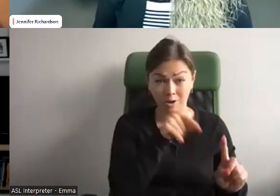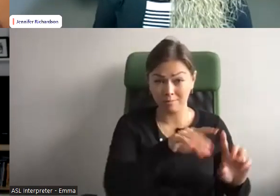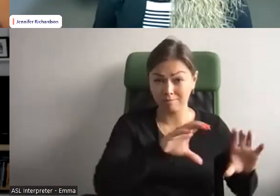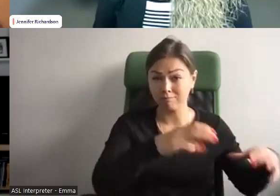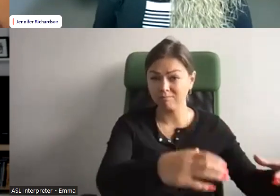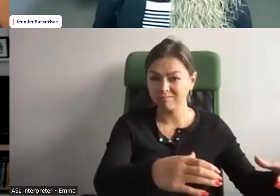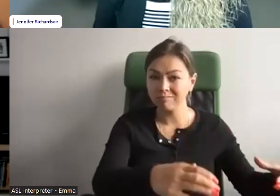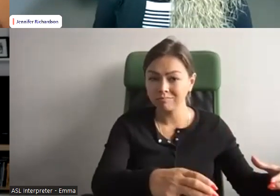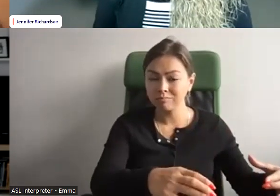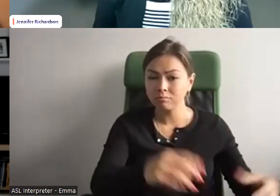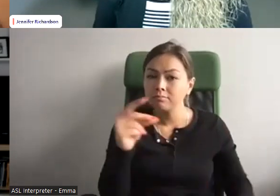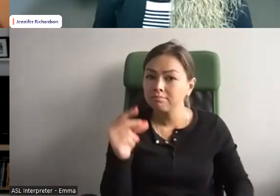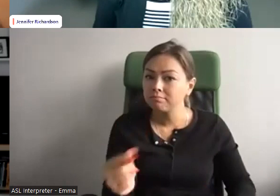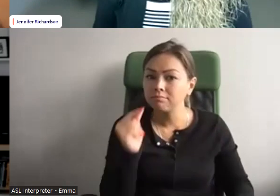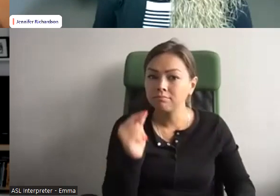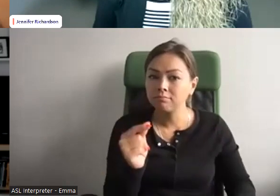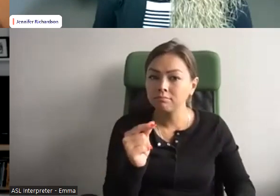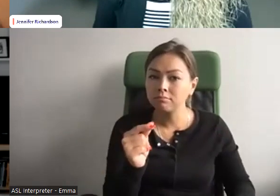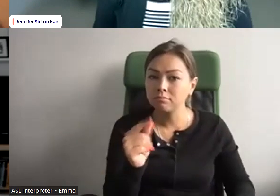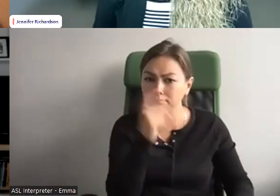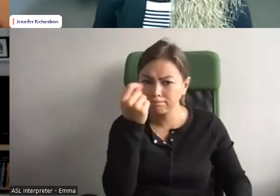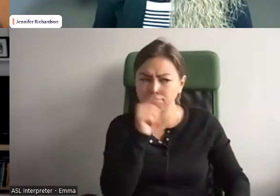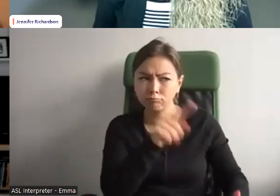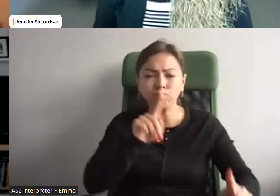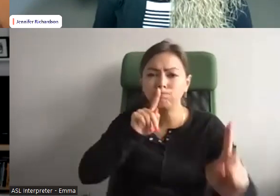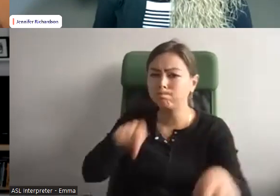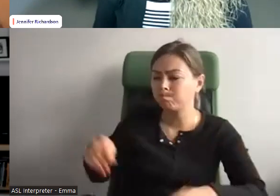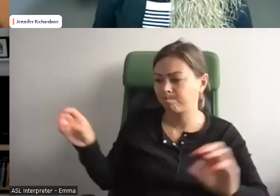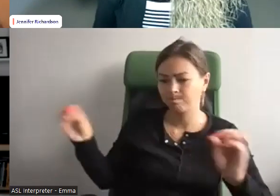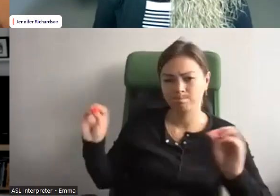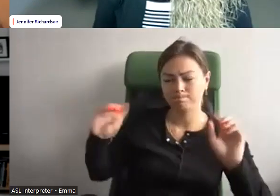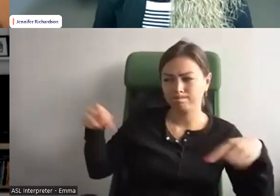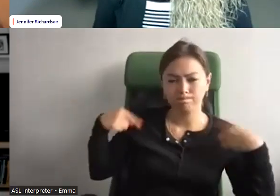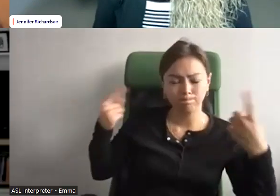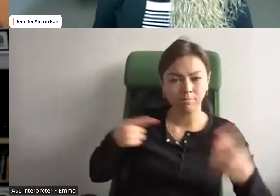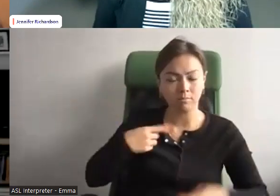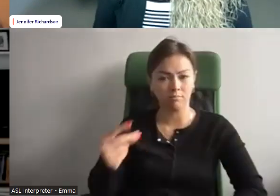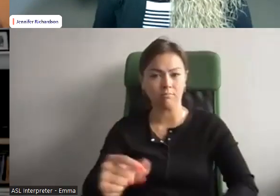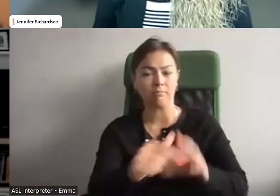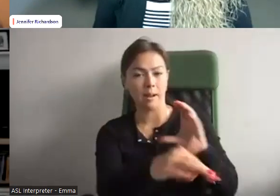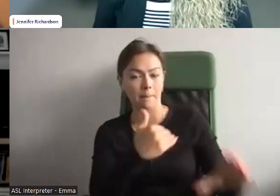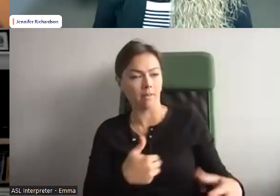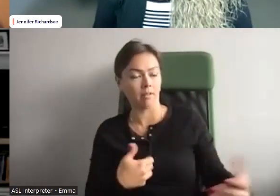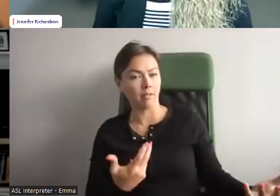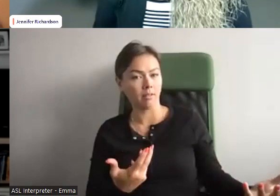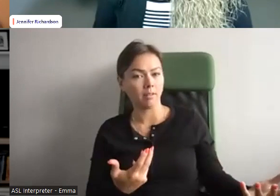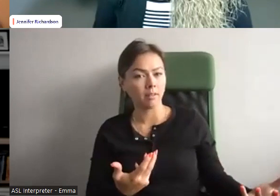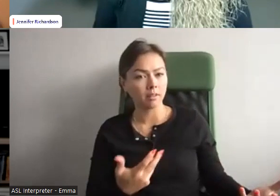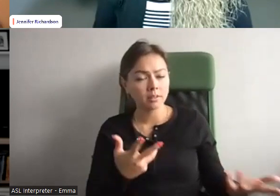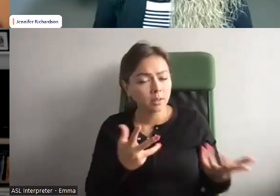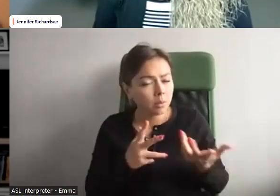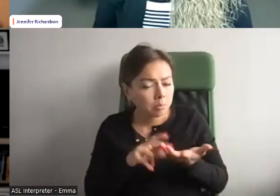command, which nobody had responded to these groups. So how do we leverage,